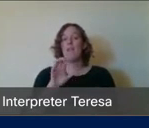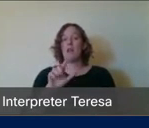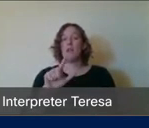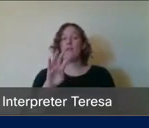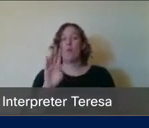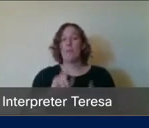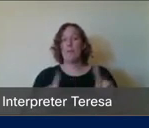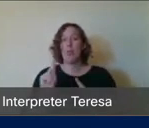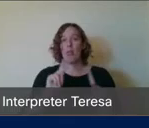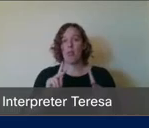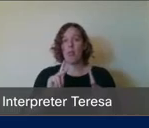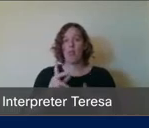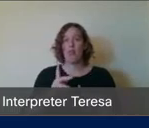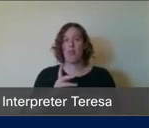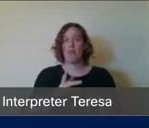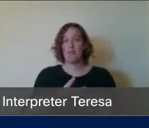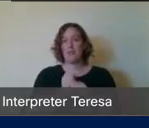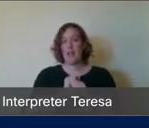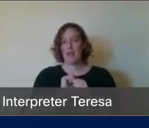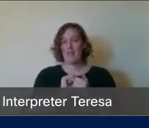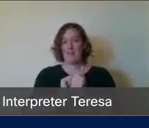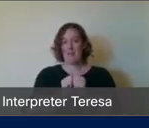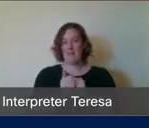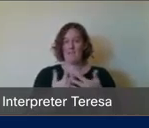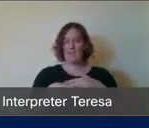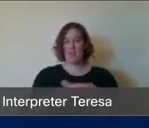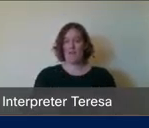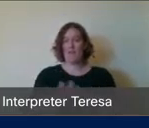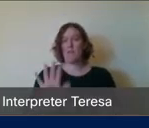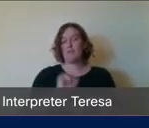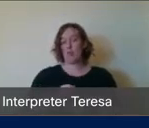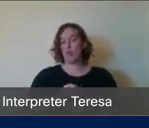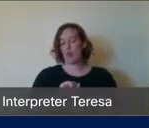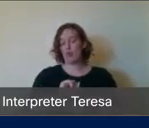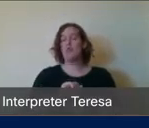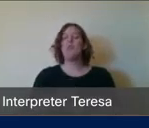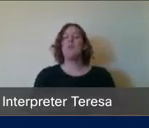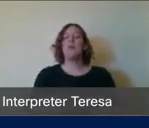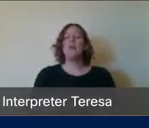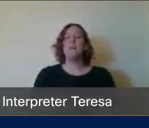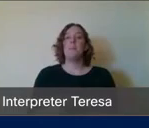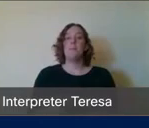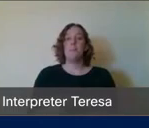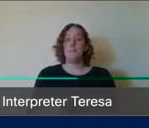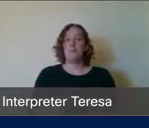people obtain competitive integrated employment. This was